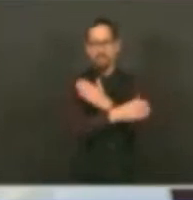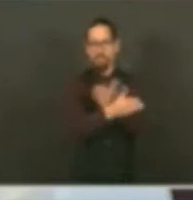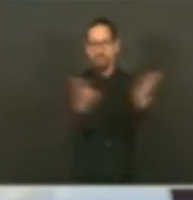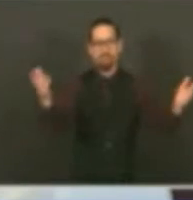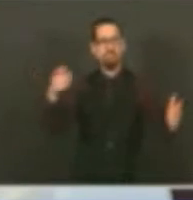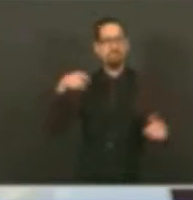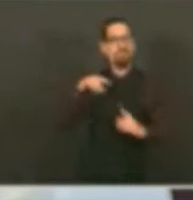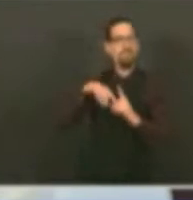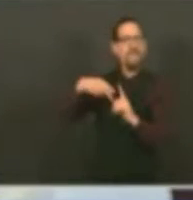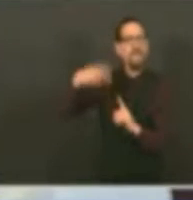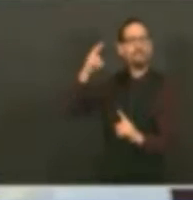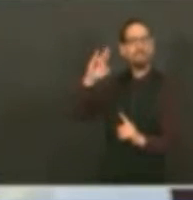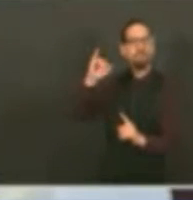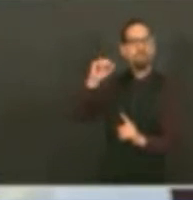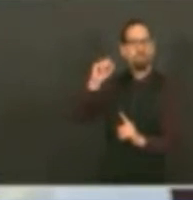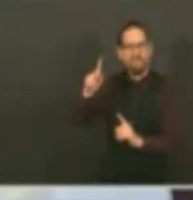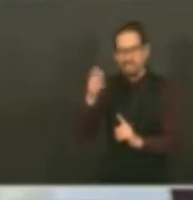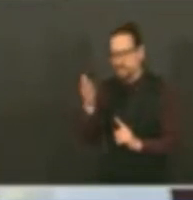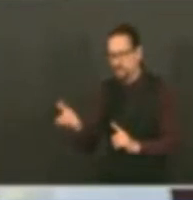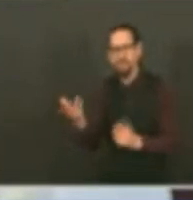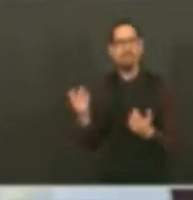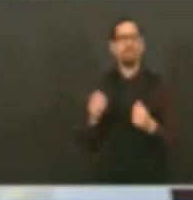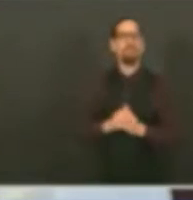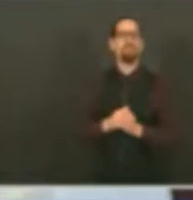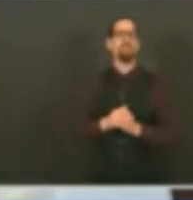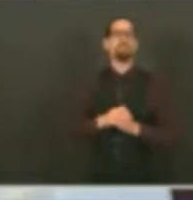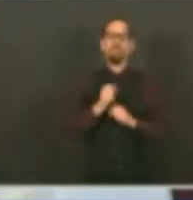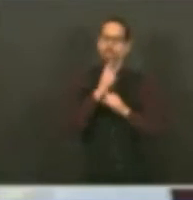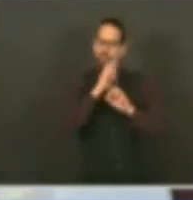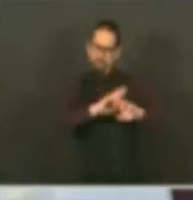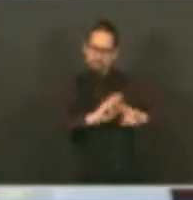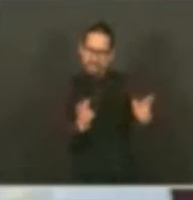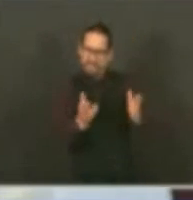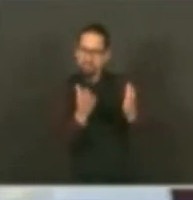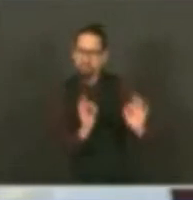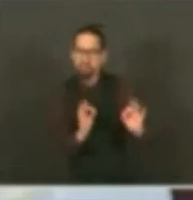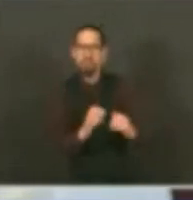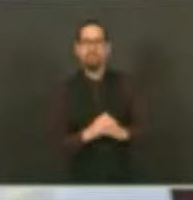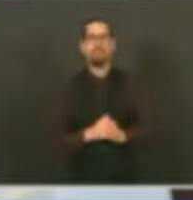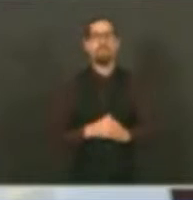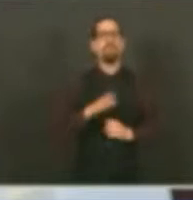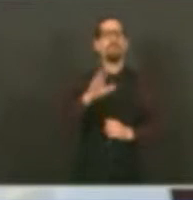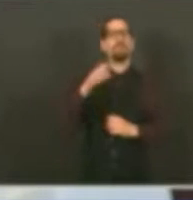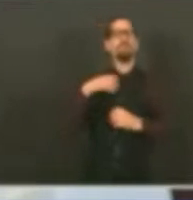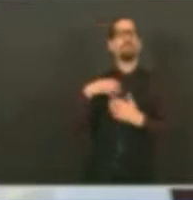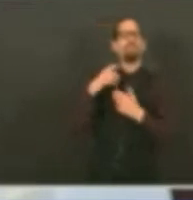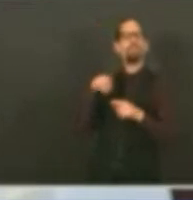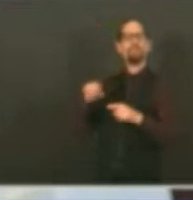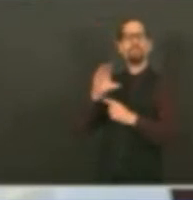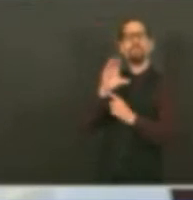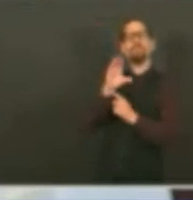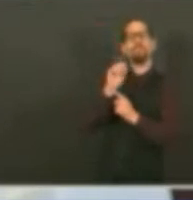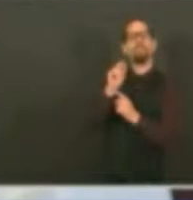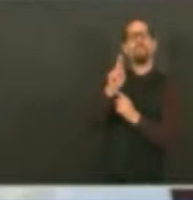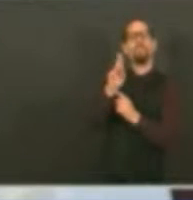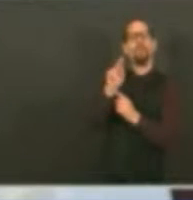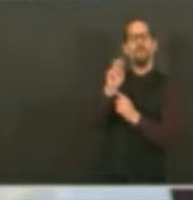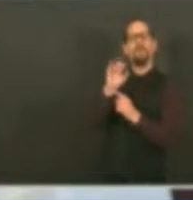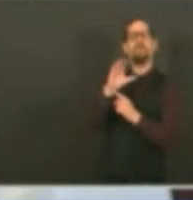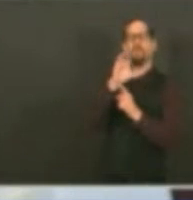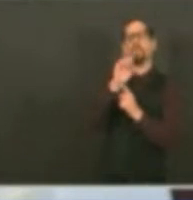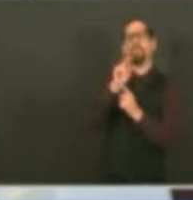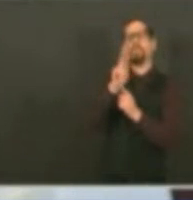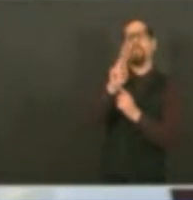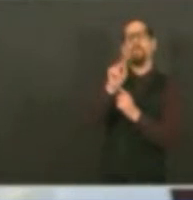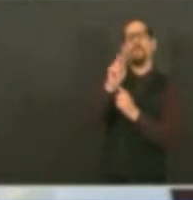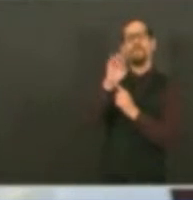to particularly recognize and thank Director Courtney Hawkins, as well as Alicia Mahalikas and Trisha